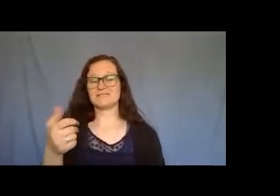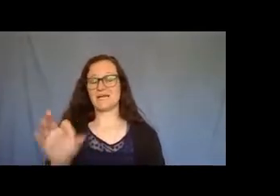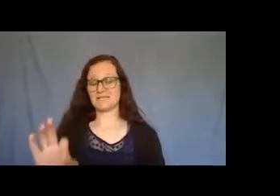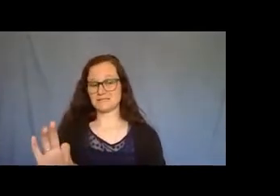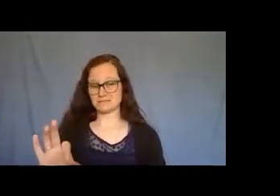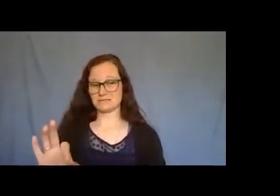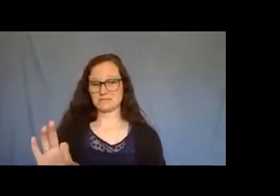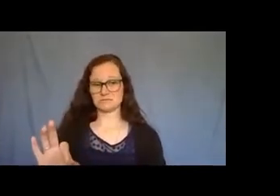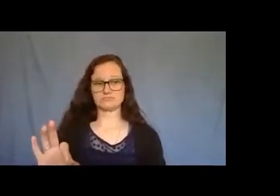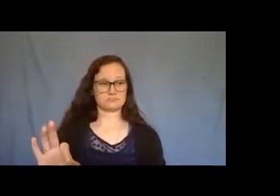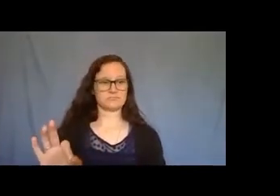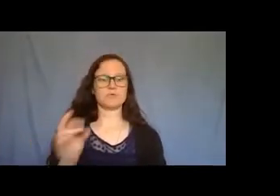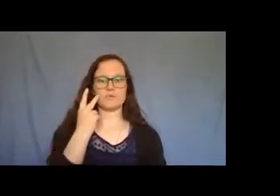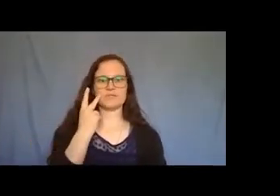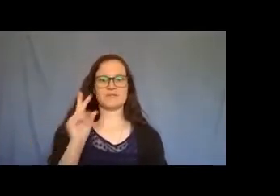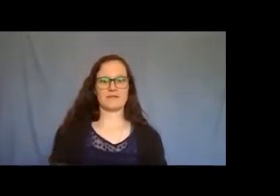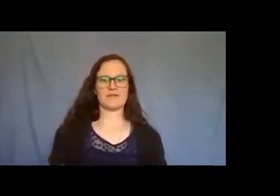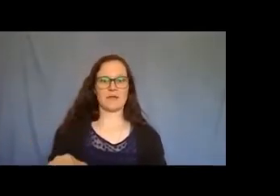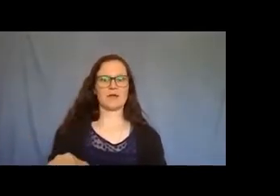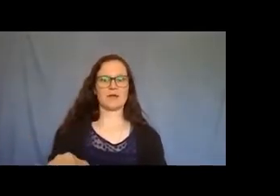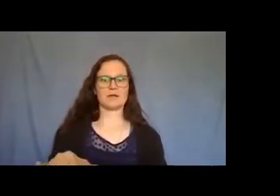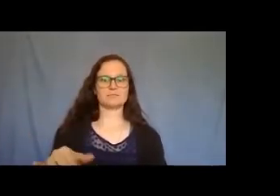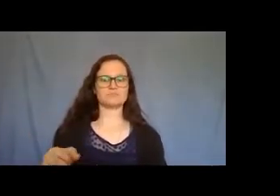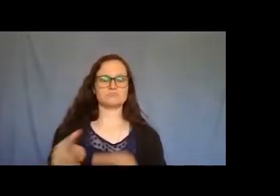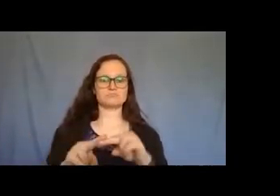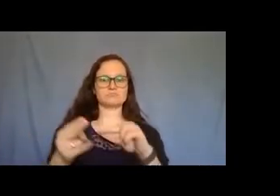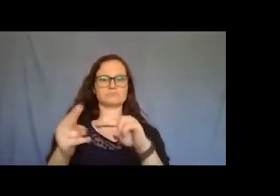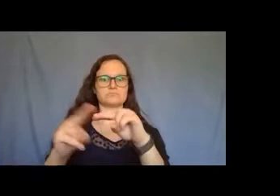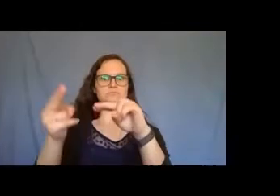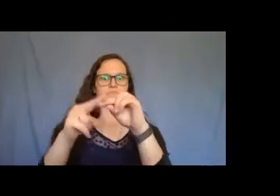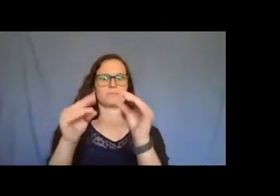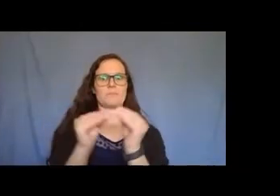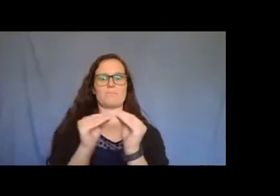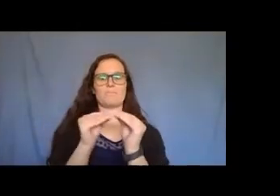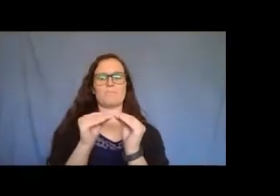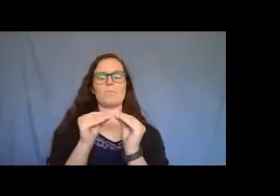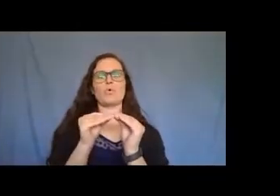shift in relative concentration downstream.